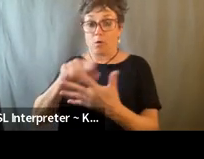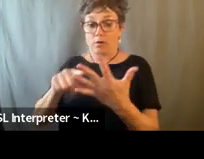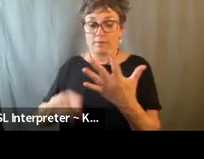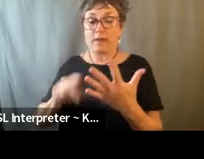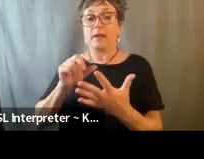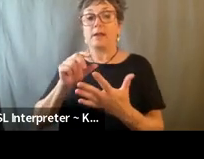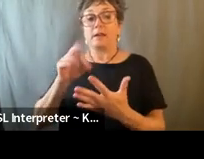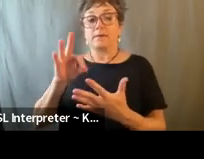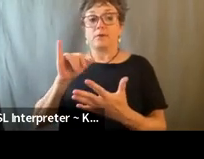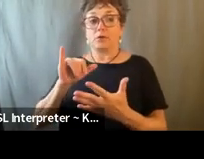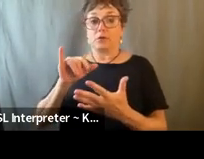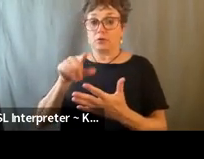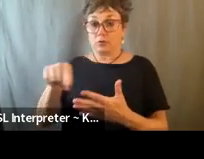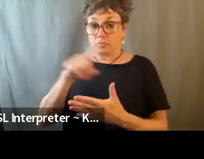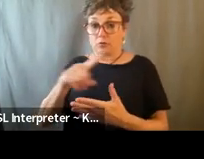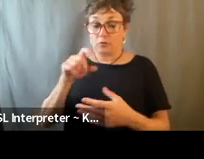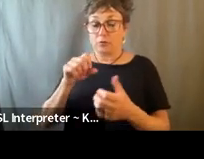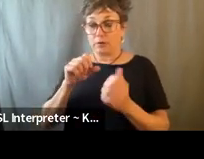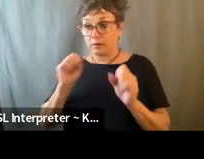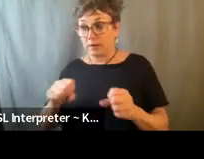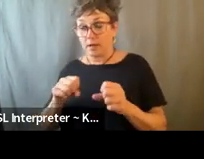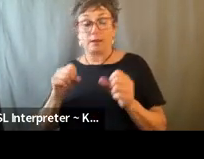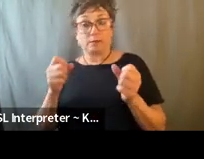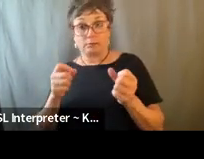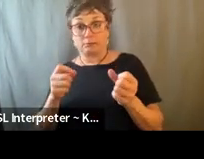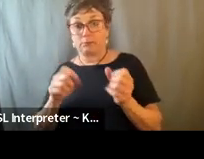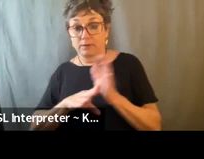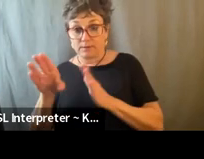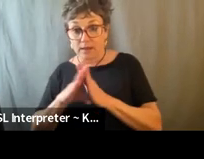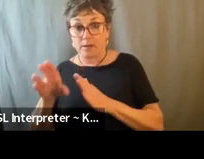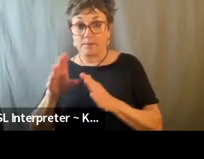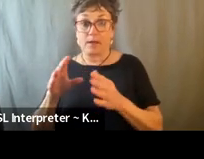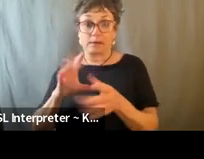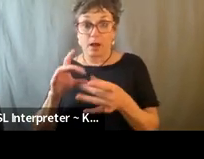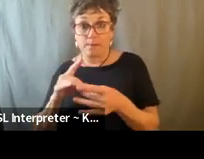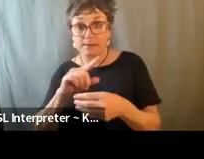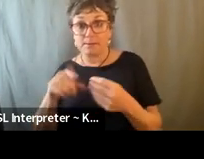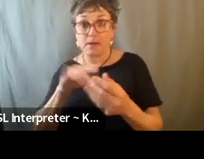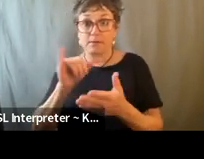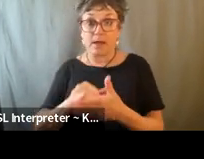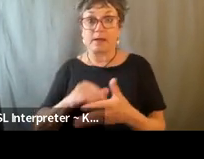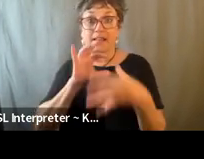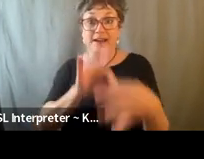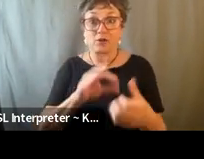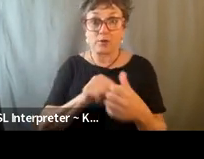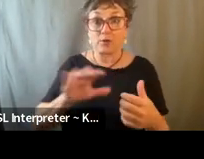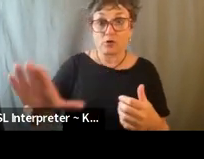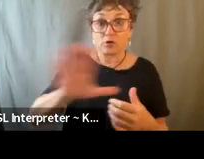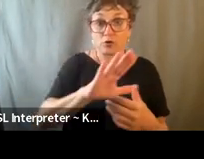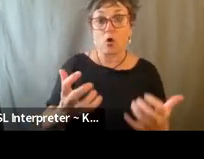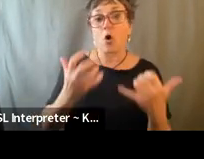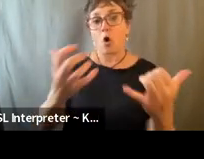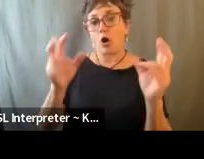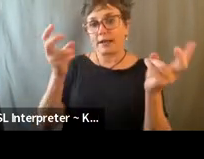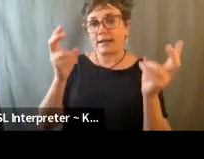social listening and that interaction with your audience, they are going to believe you a lot more and they're going to see you as a real person